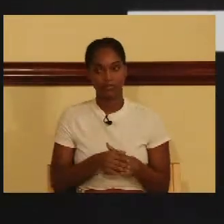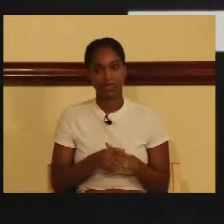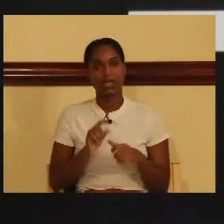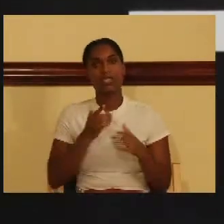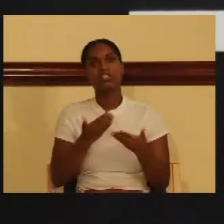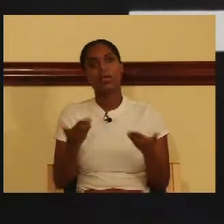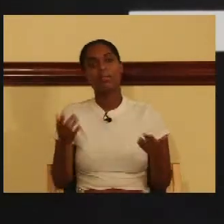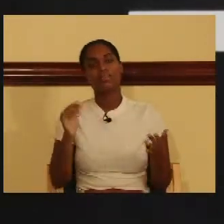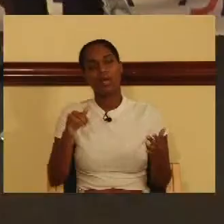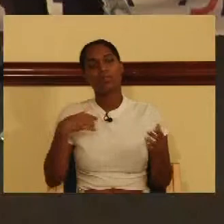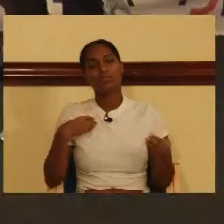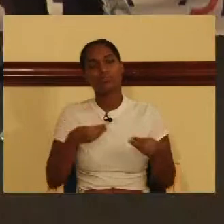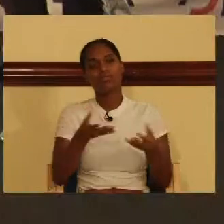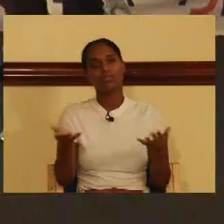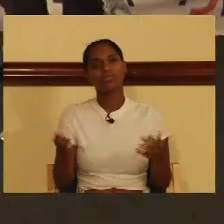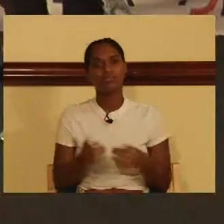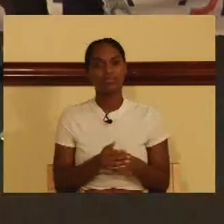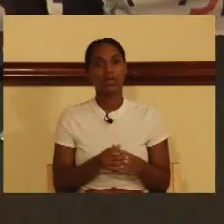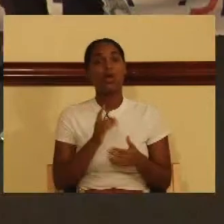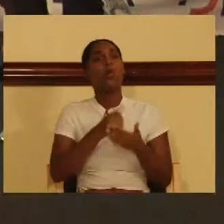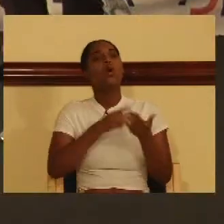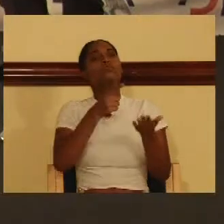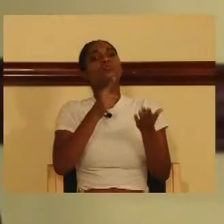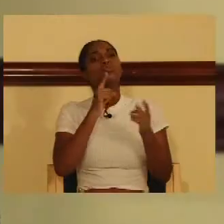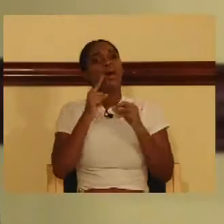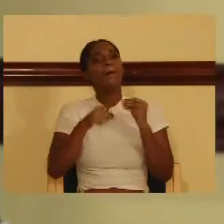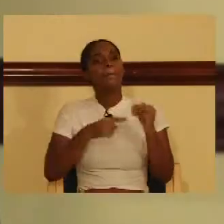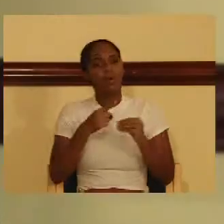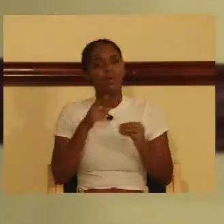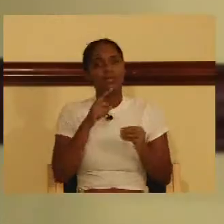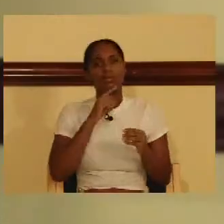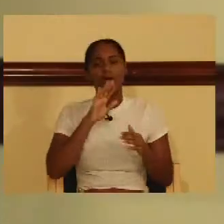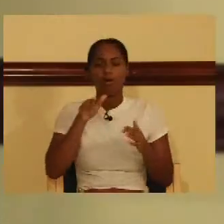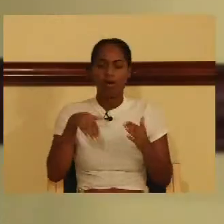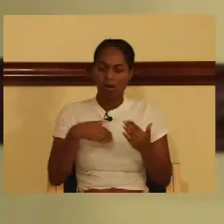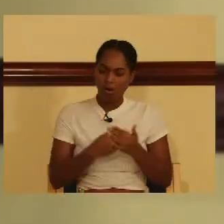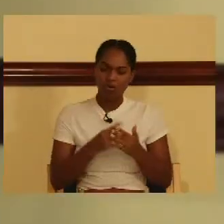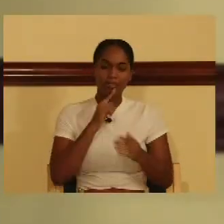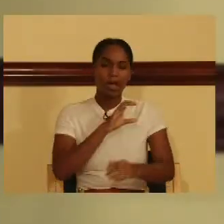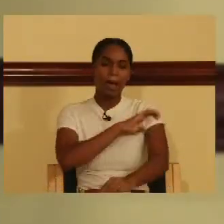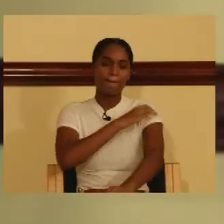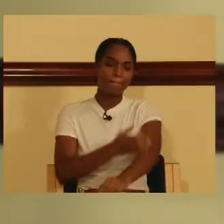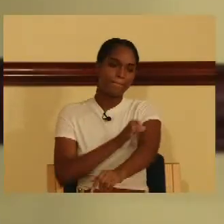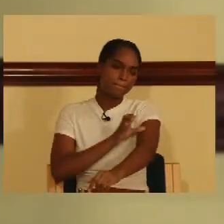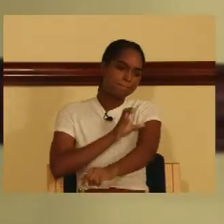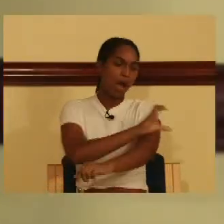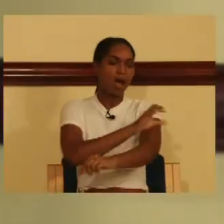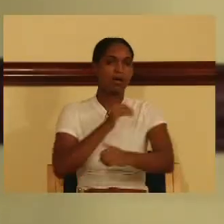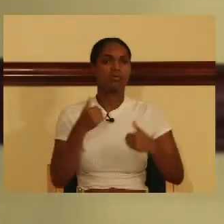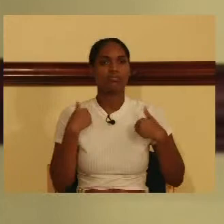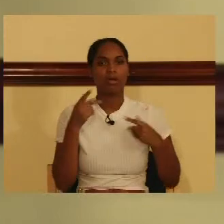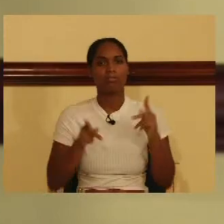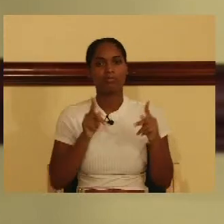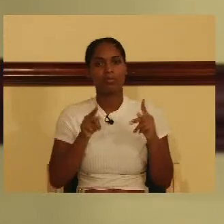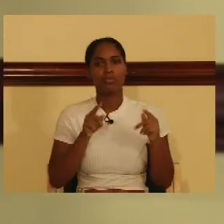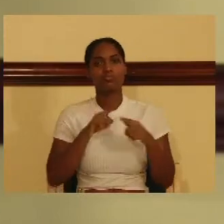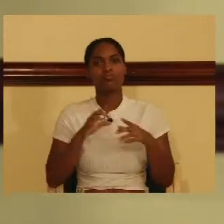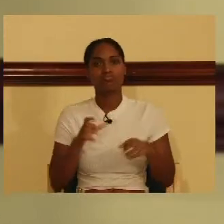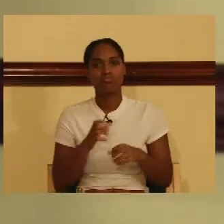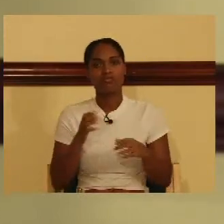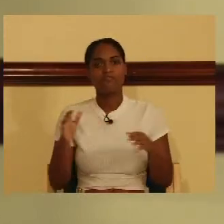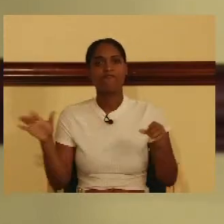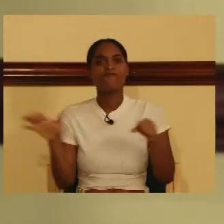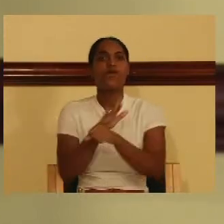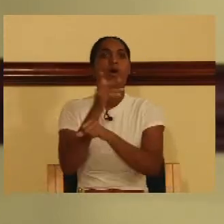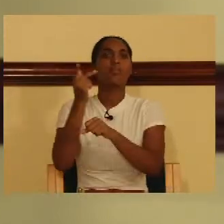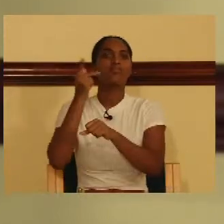we've provided. Indeed, and what you've spoken about so far, they all speak to empowering our young people to reach their fullest potential, Goal 1 of